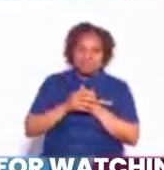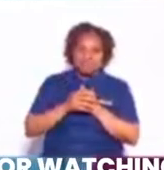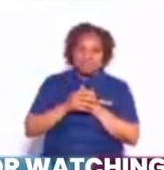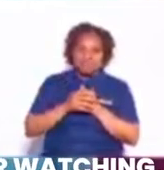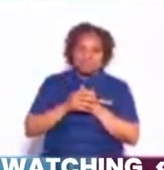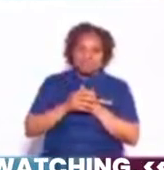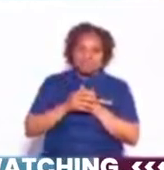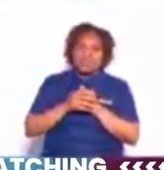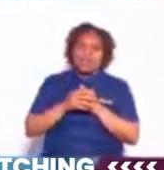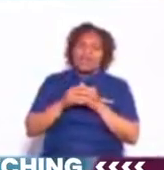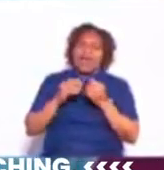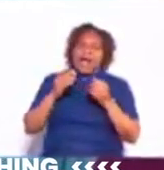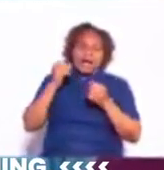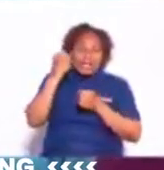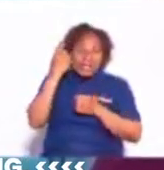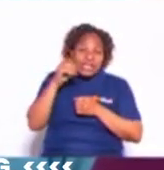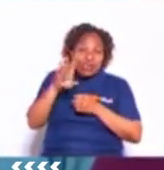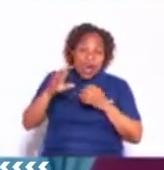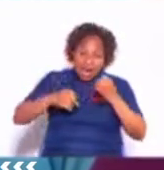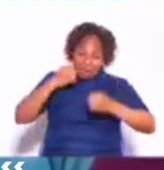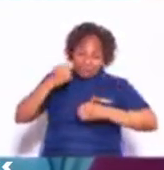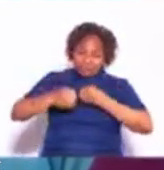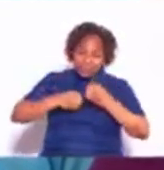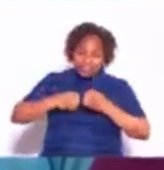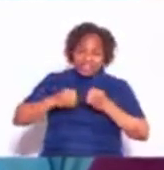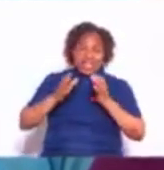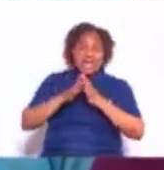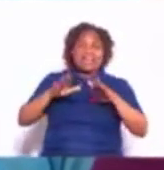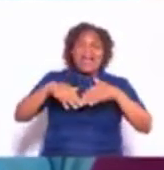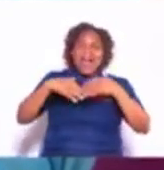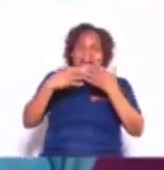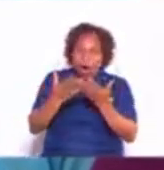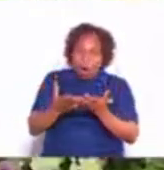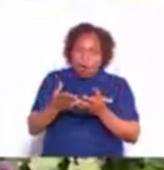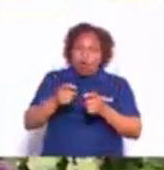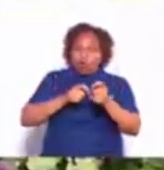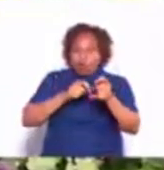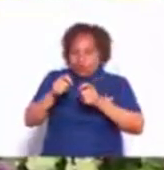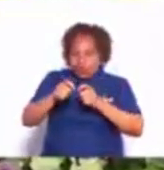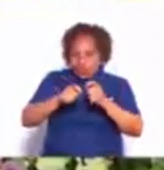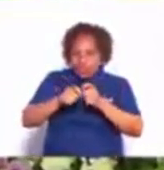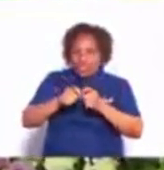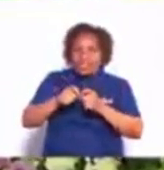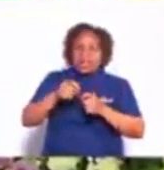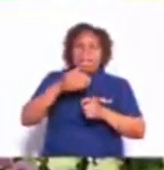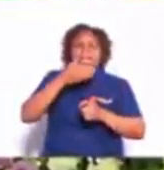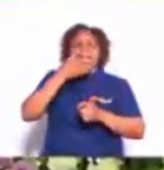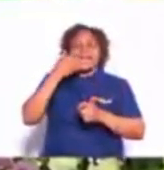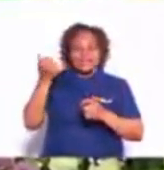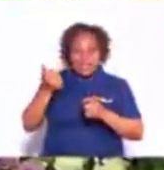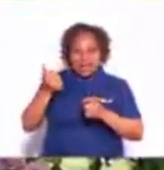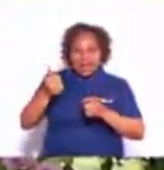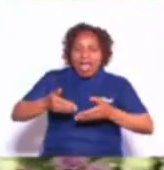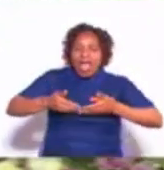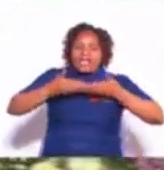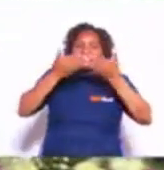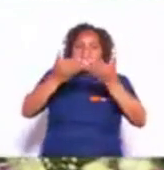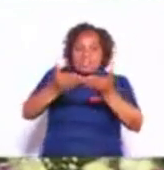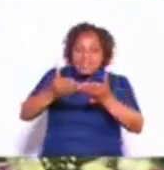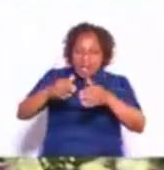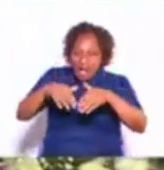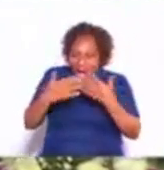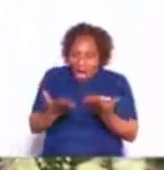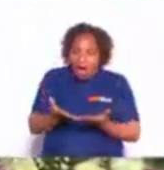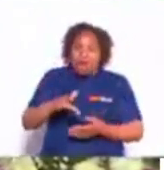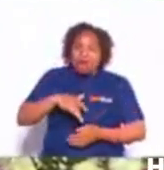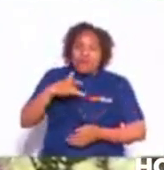By understanding your emotions and how you to control them, you are better able to express how you feel and